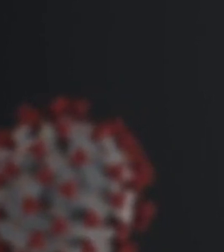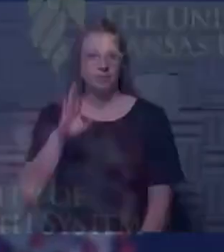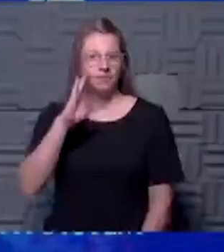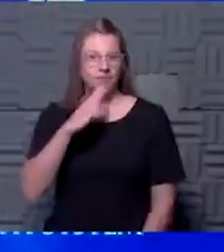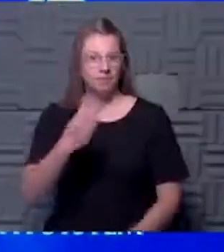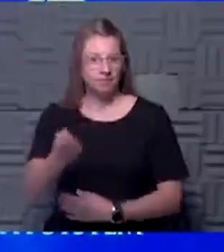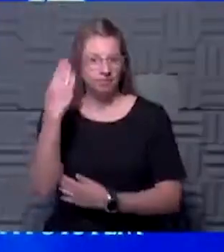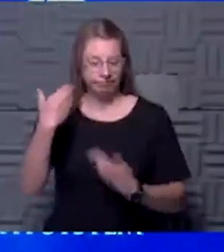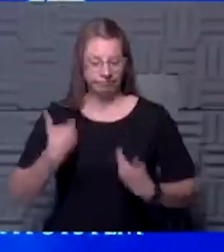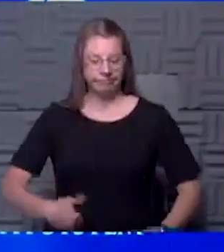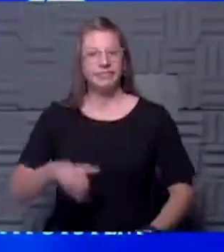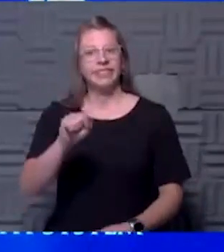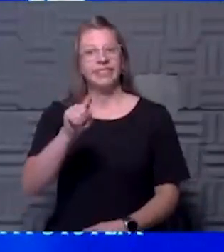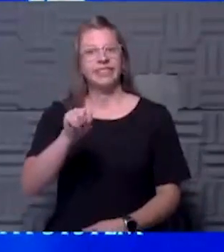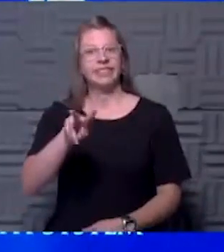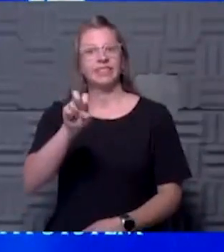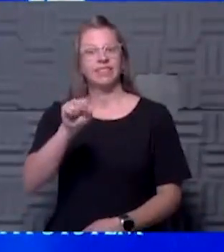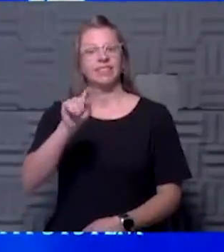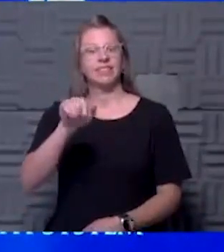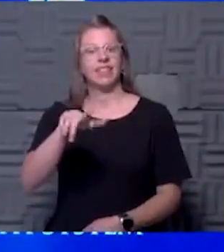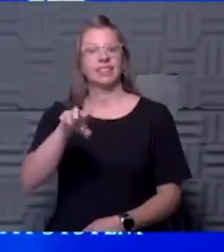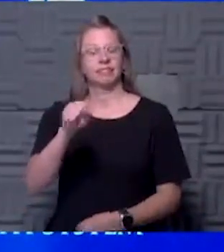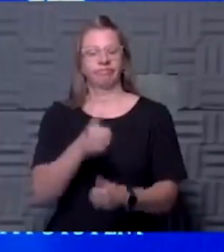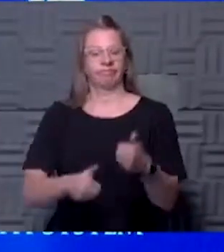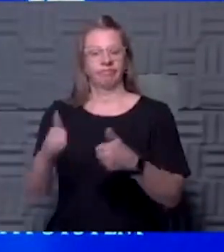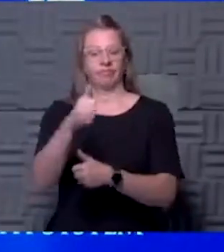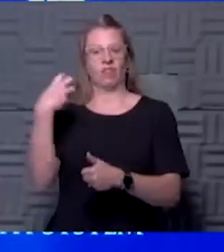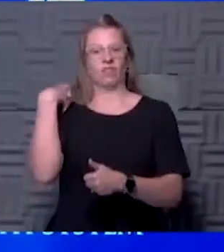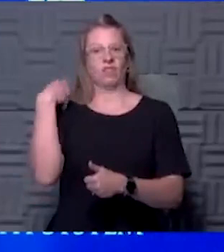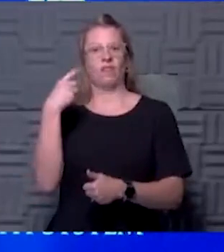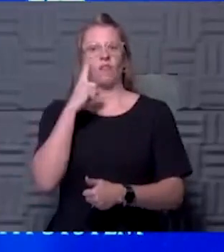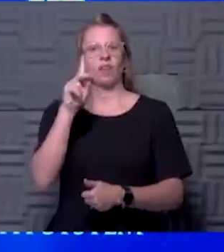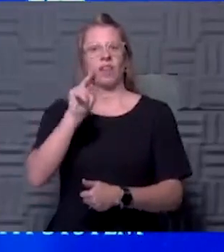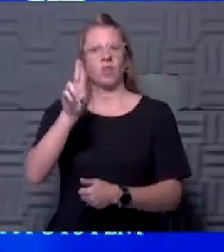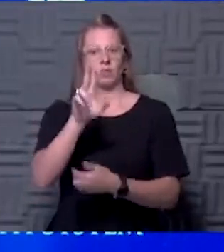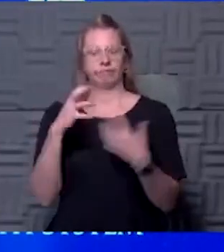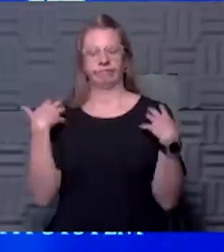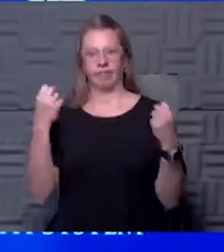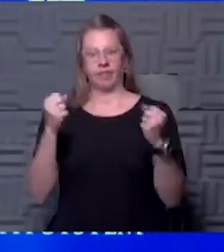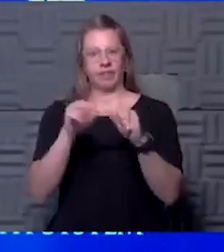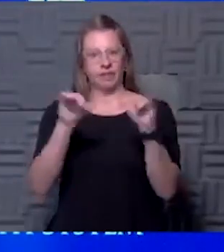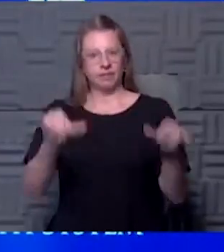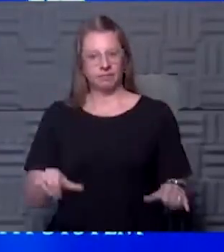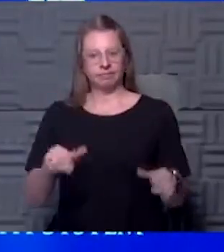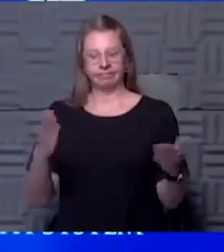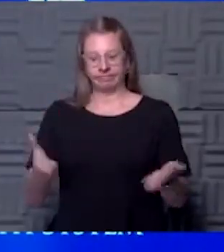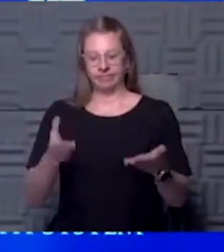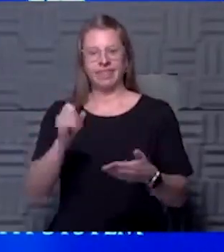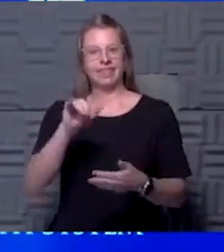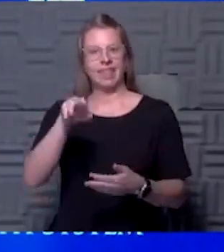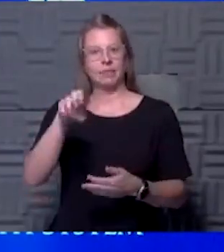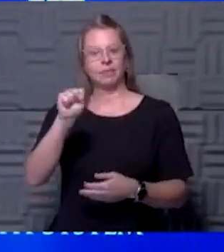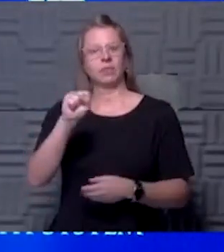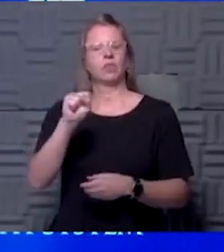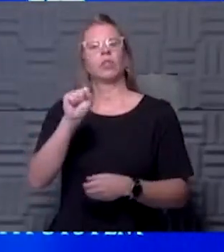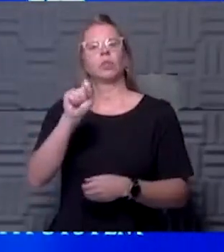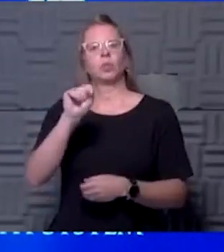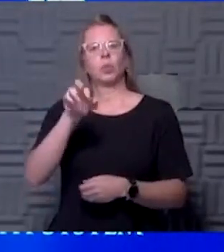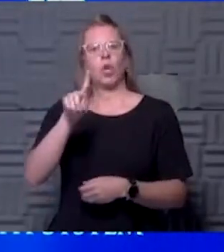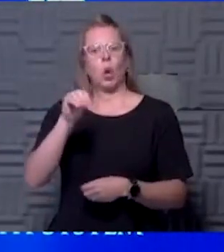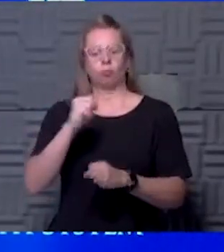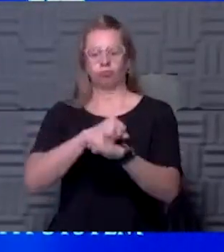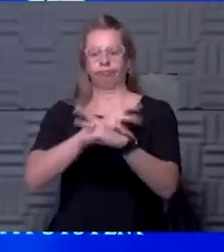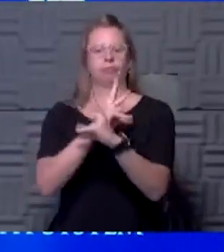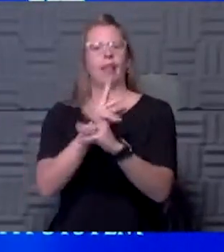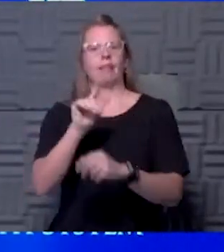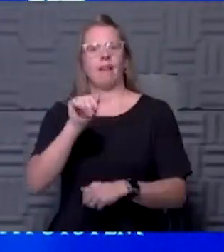Good morning. This is Steve Stites, Chief Medical Officer here at the University of Kansas Health System. Back with you here in the Dolph Simons Family Studio, broadcasting live. We've got some